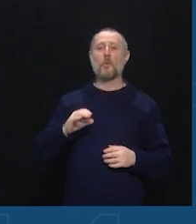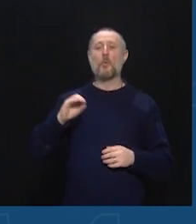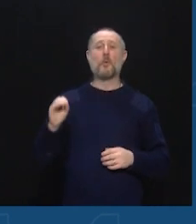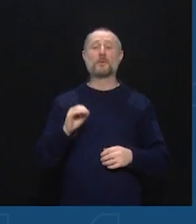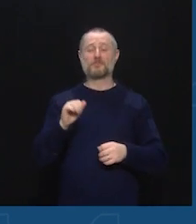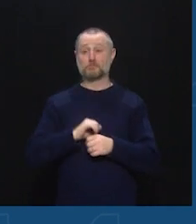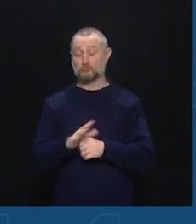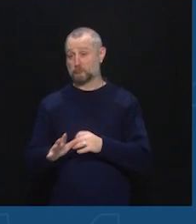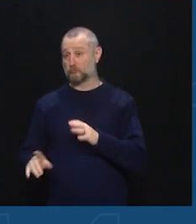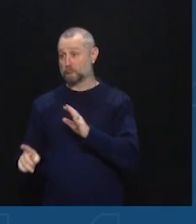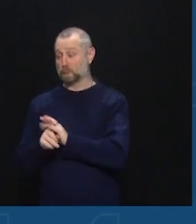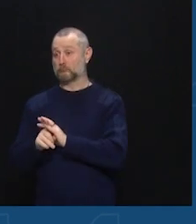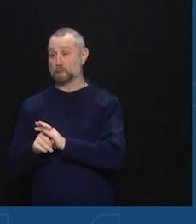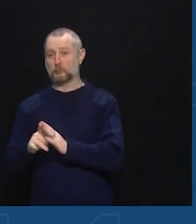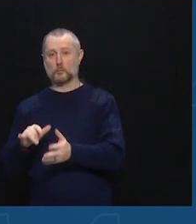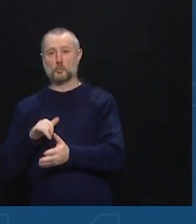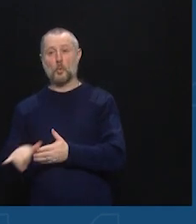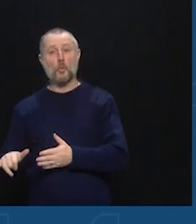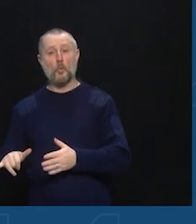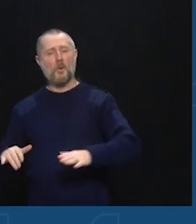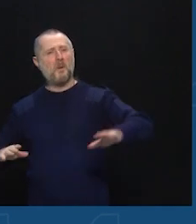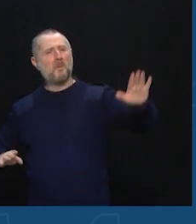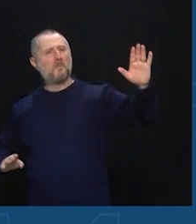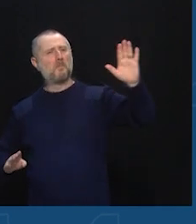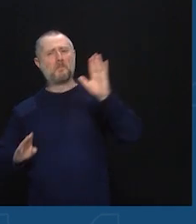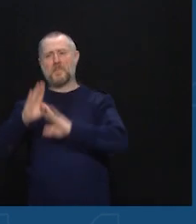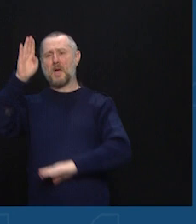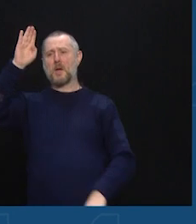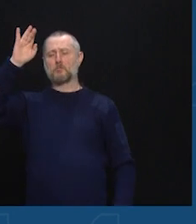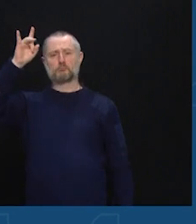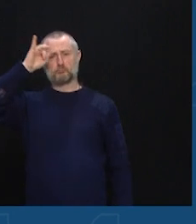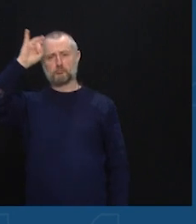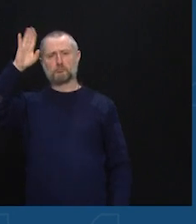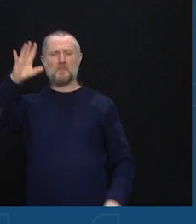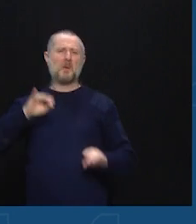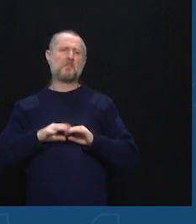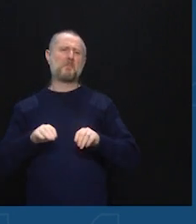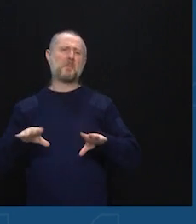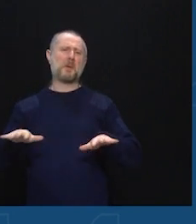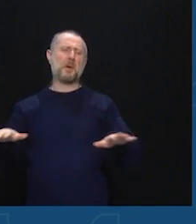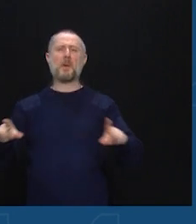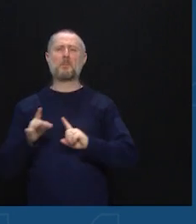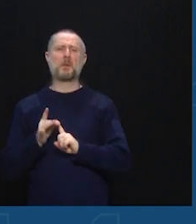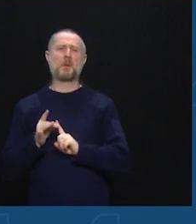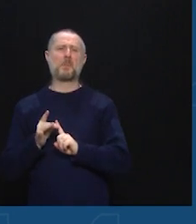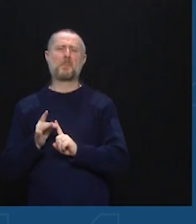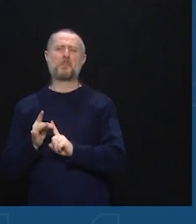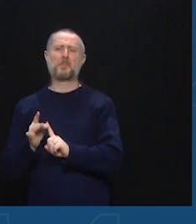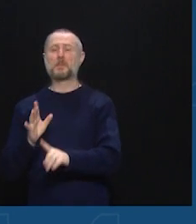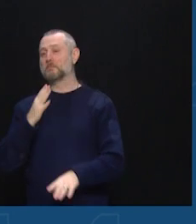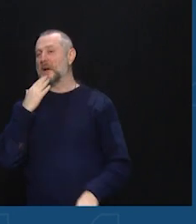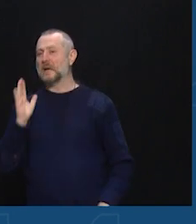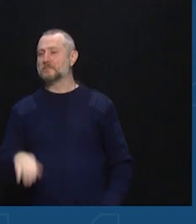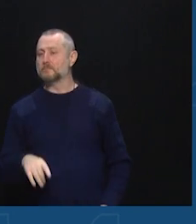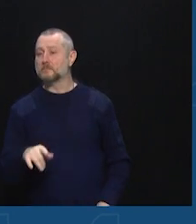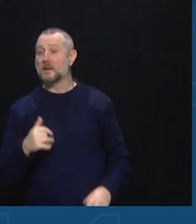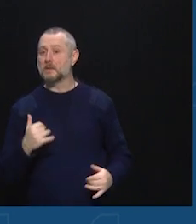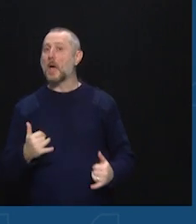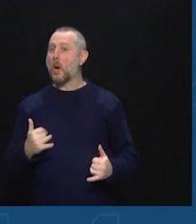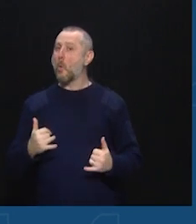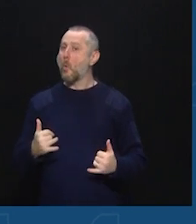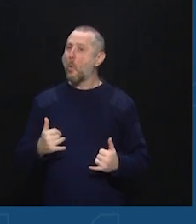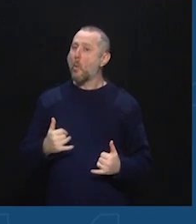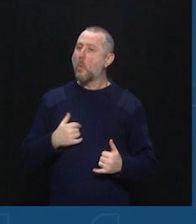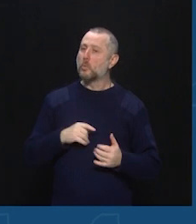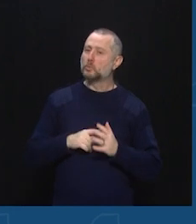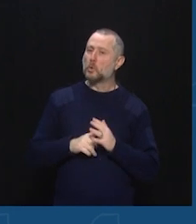York. And it went up very quickly, dramatically. You saw this in real time as we talked about it almost daily. So right now we're in an information